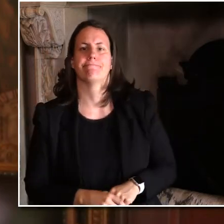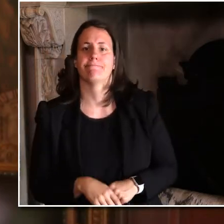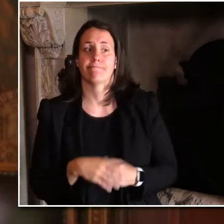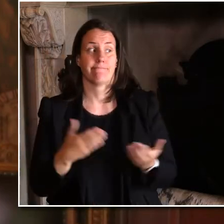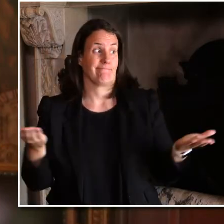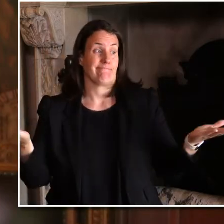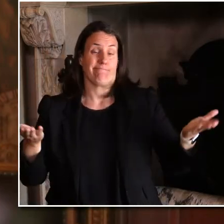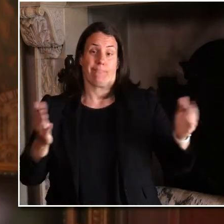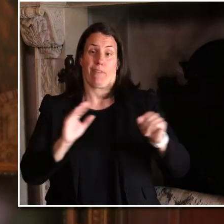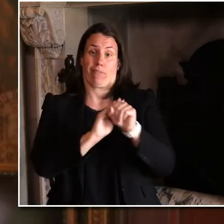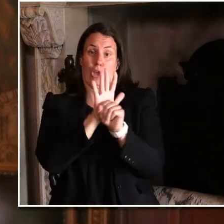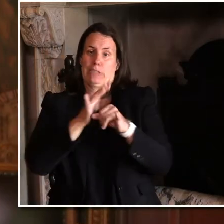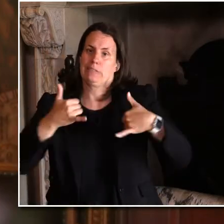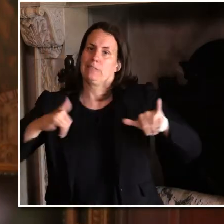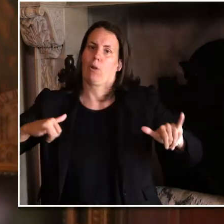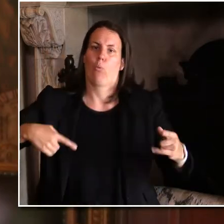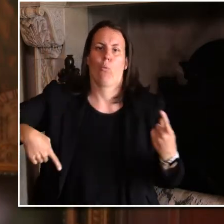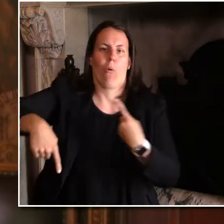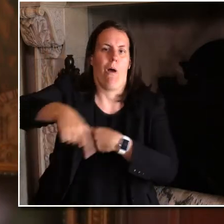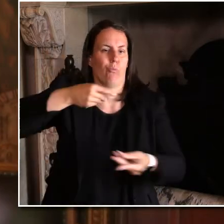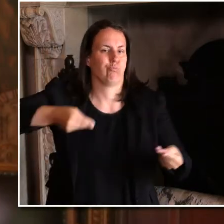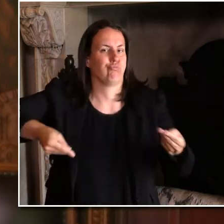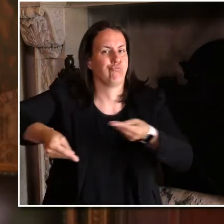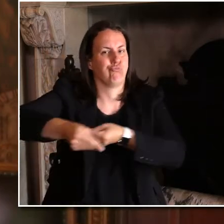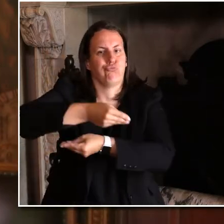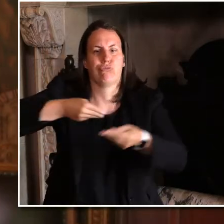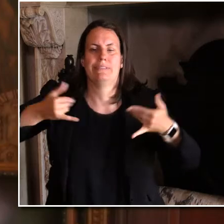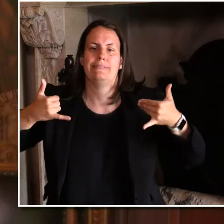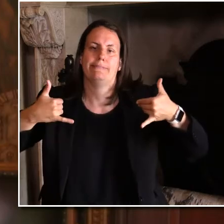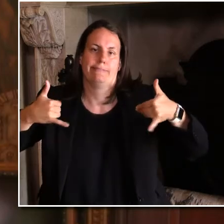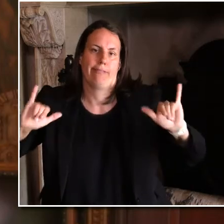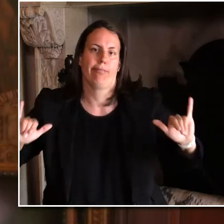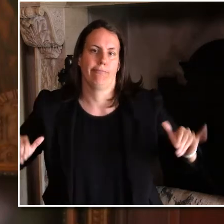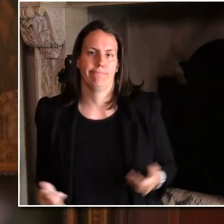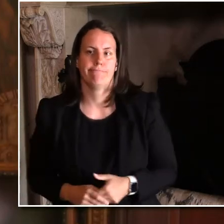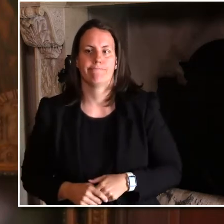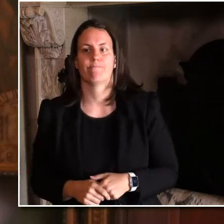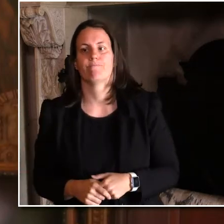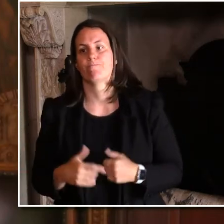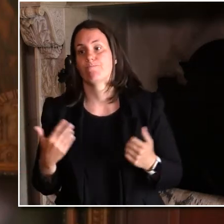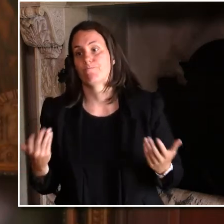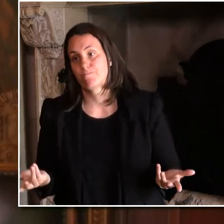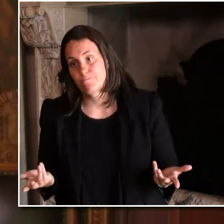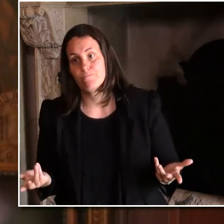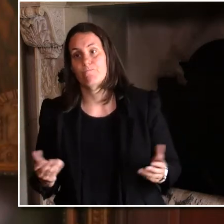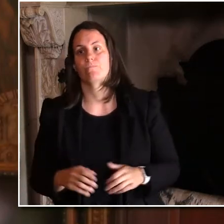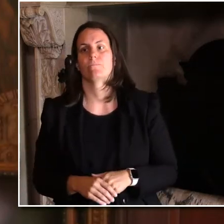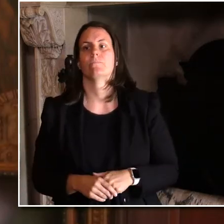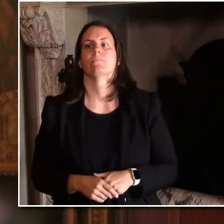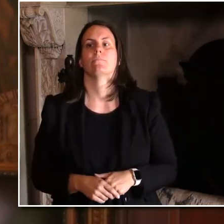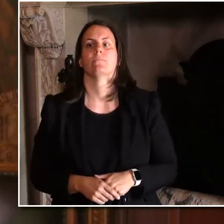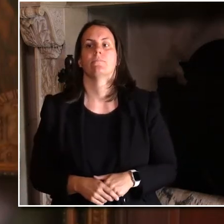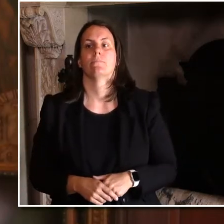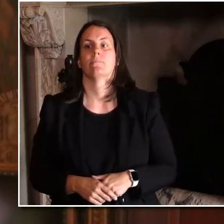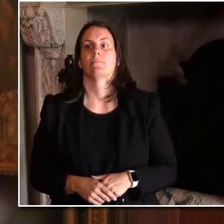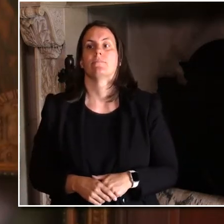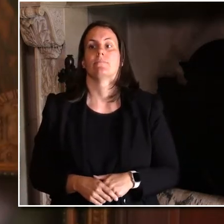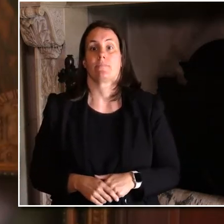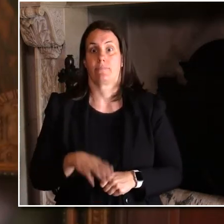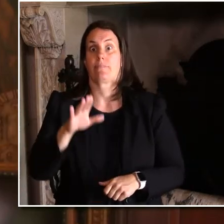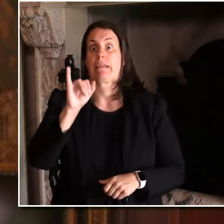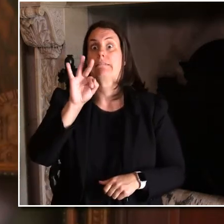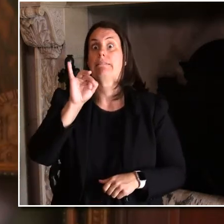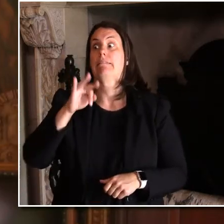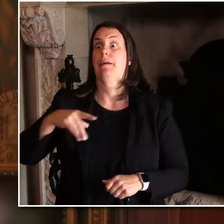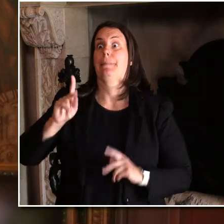people come, people tend to get to congregate in close places, particularly indoor places. That's a risk for